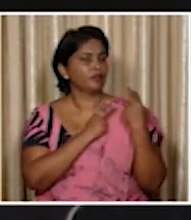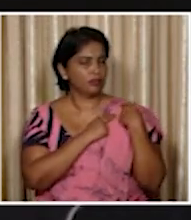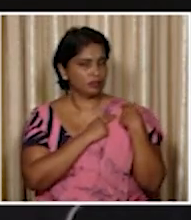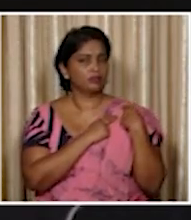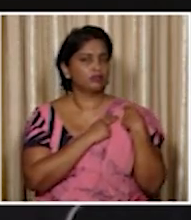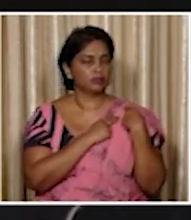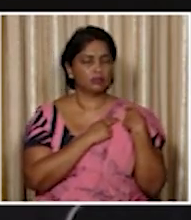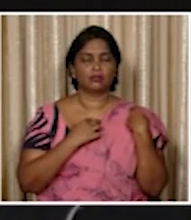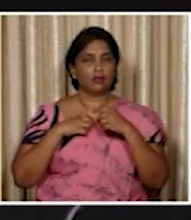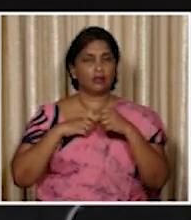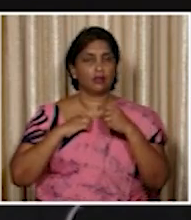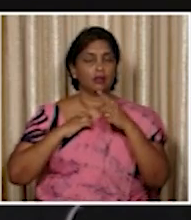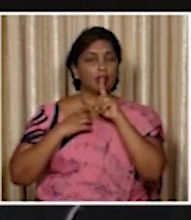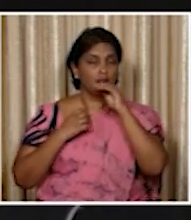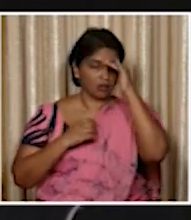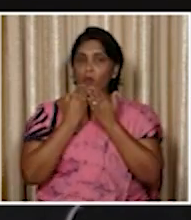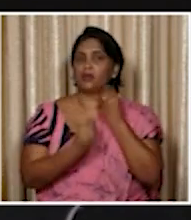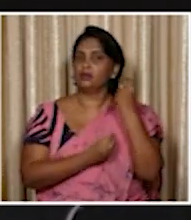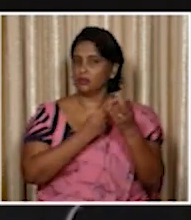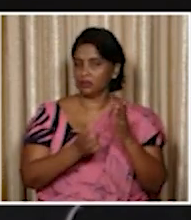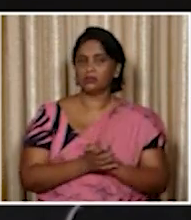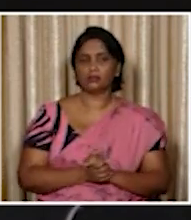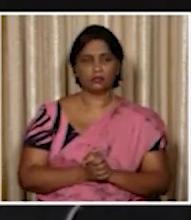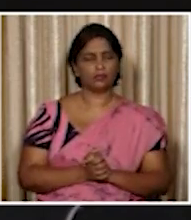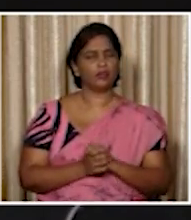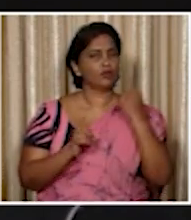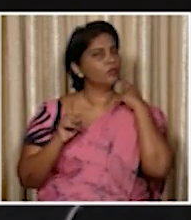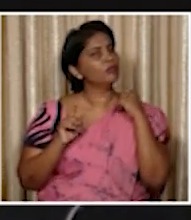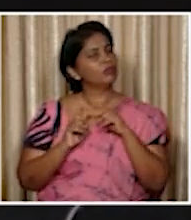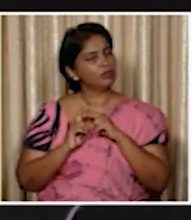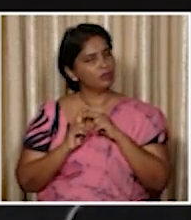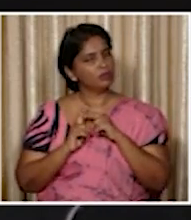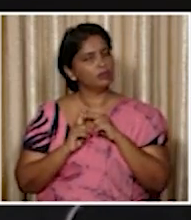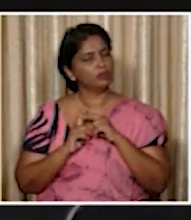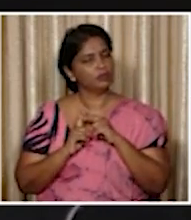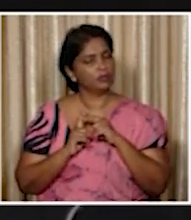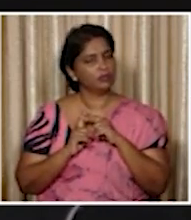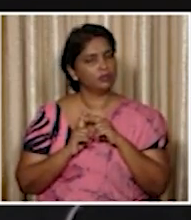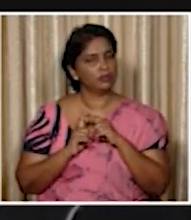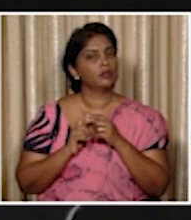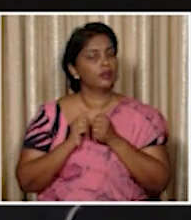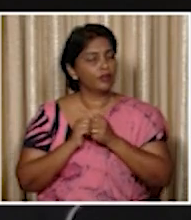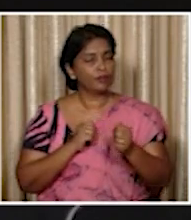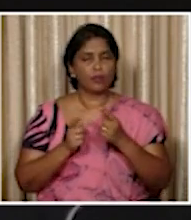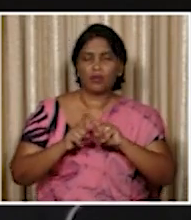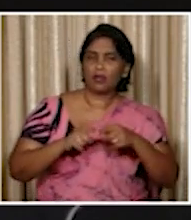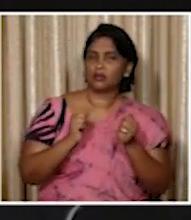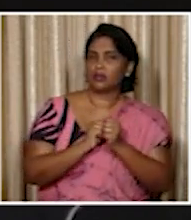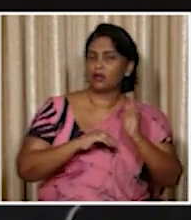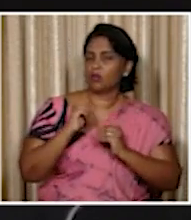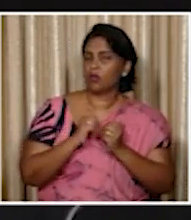to advise the Speaker regarding the alternative methodologies with which we can address